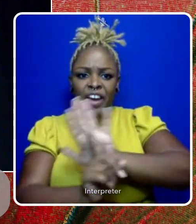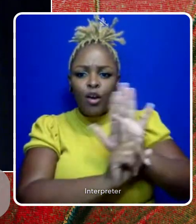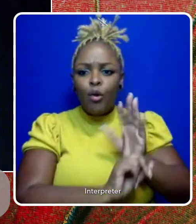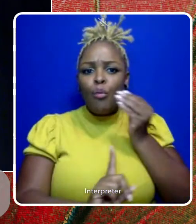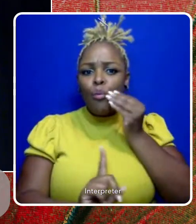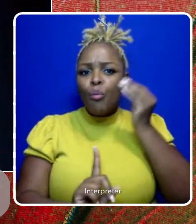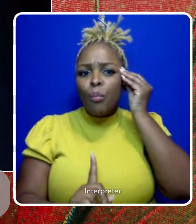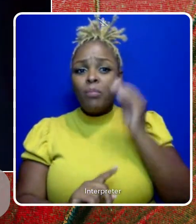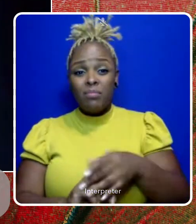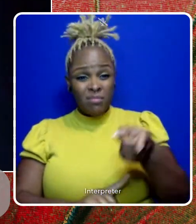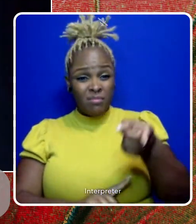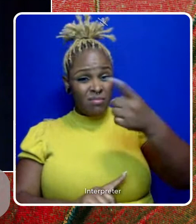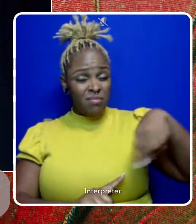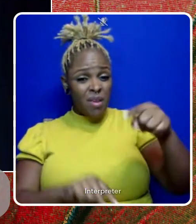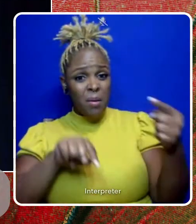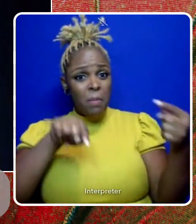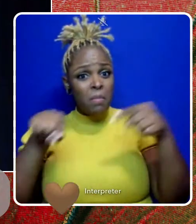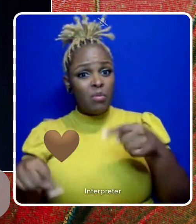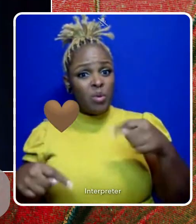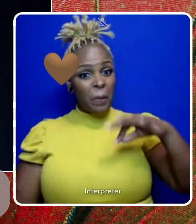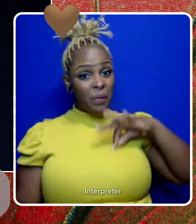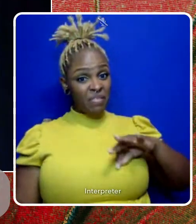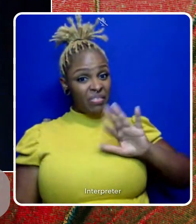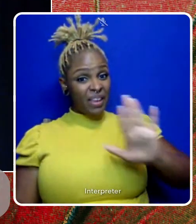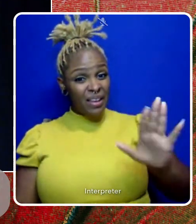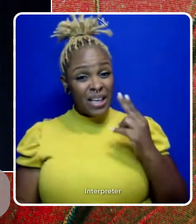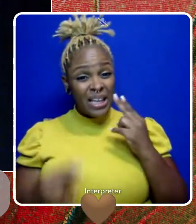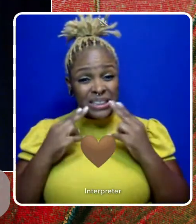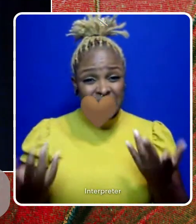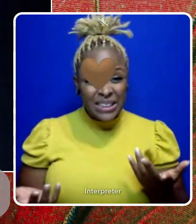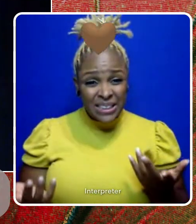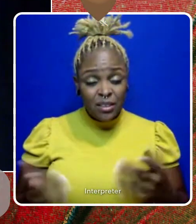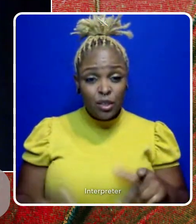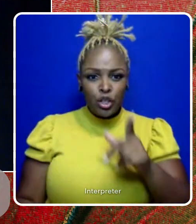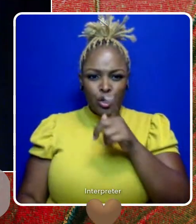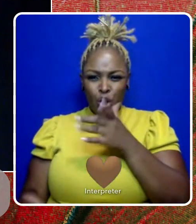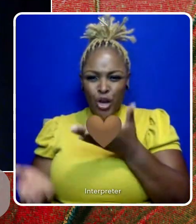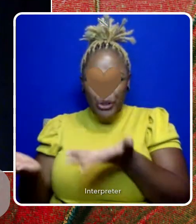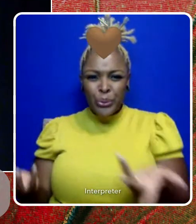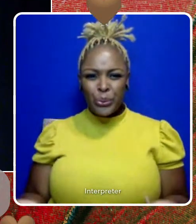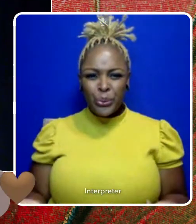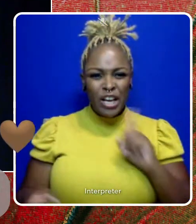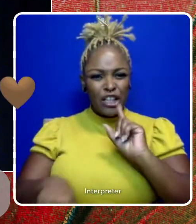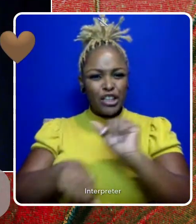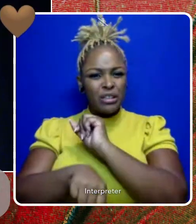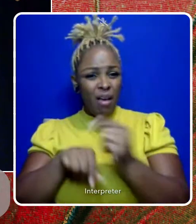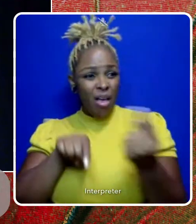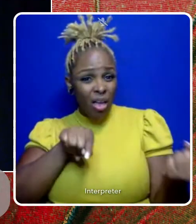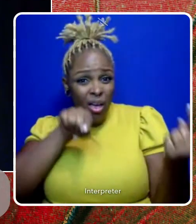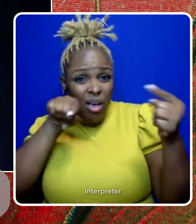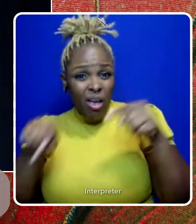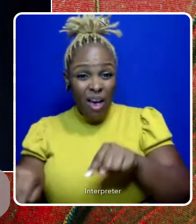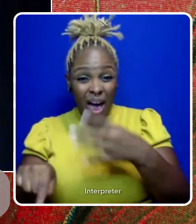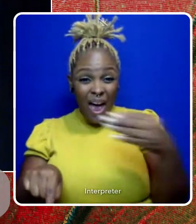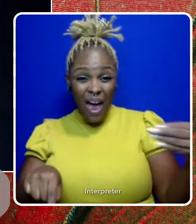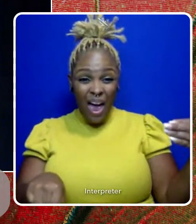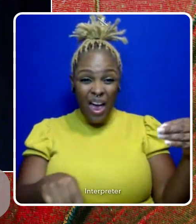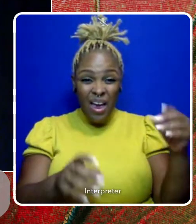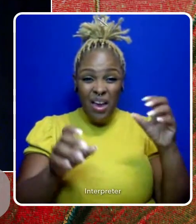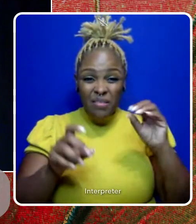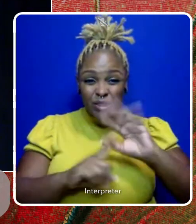Who are you to make yourself God enough to make people refugees for the second time? This land will never be